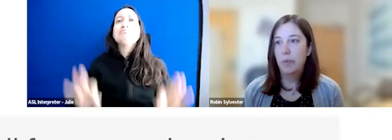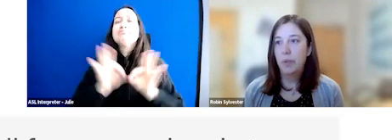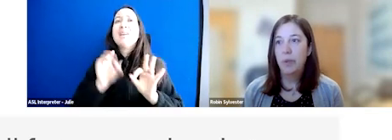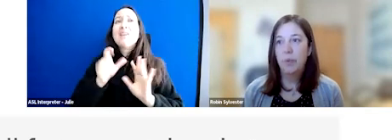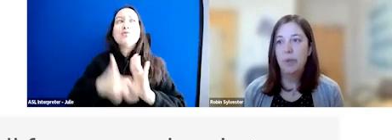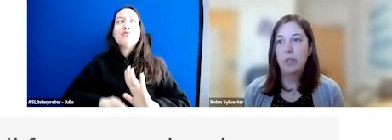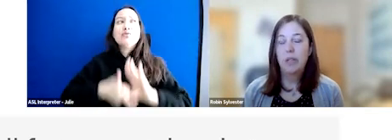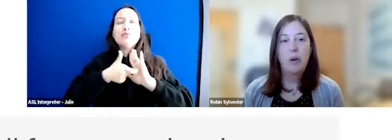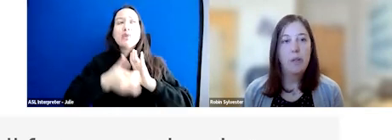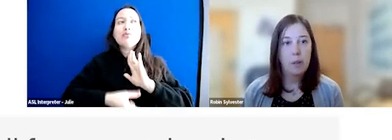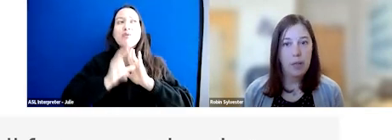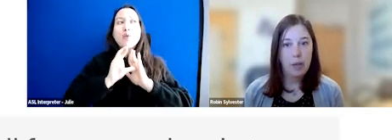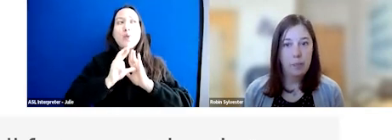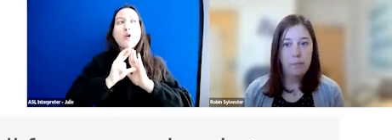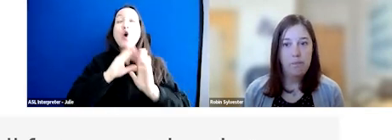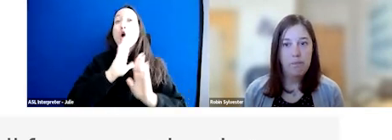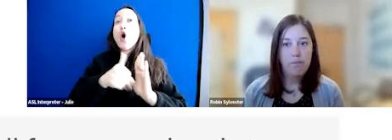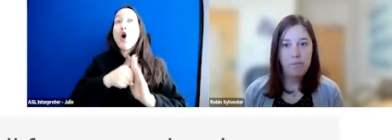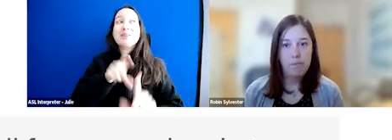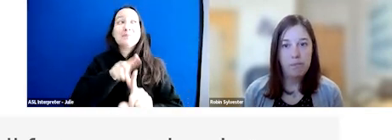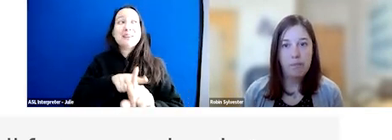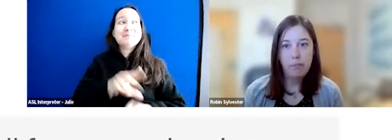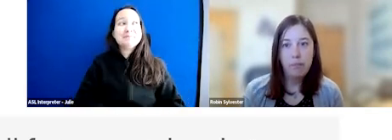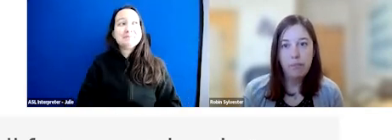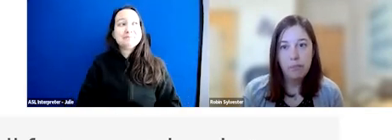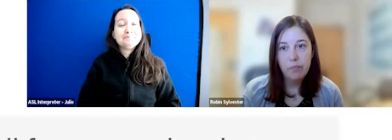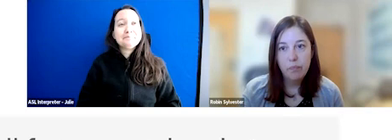review? So select all that apply.